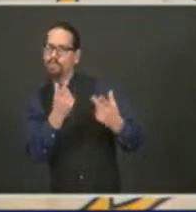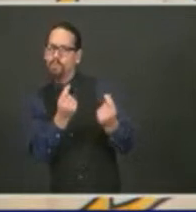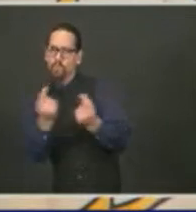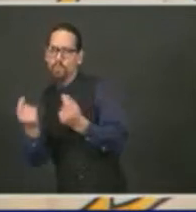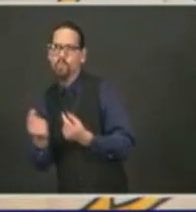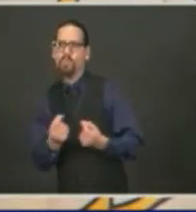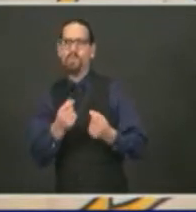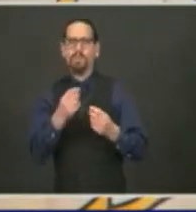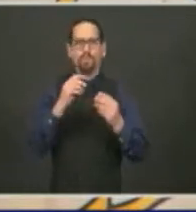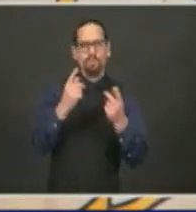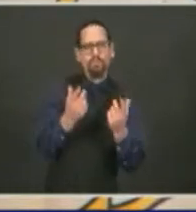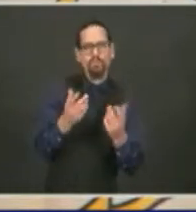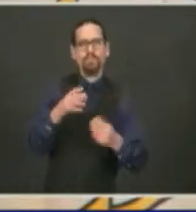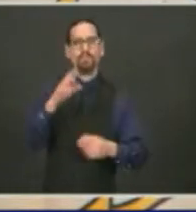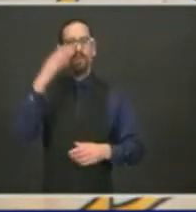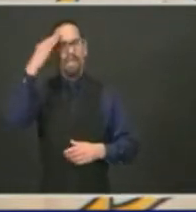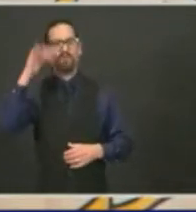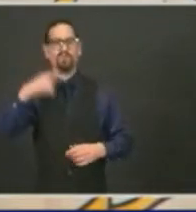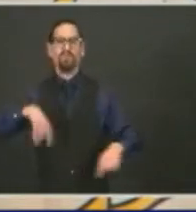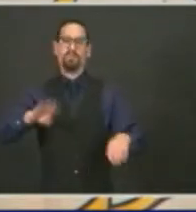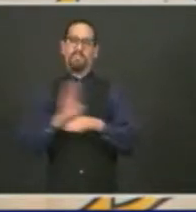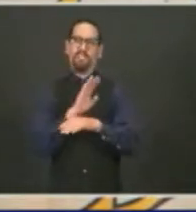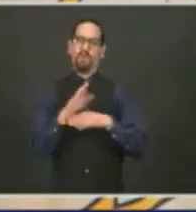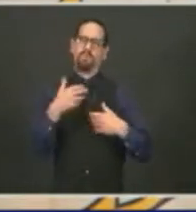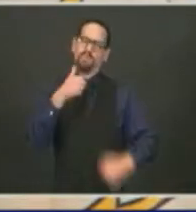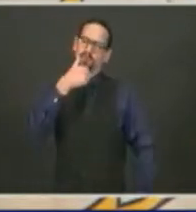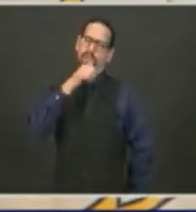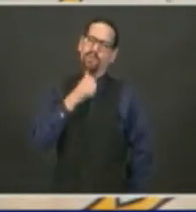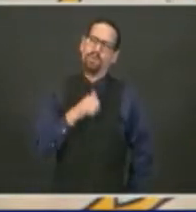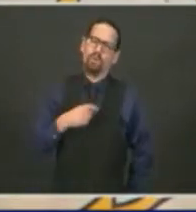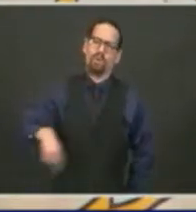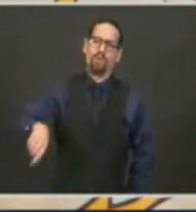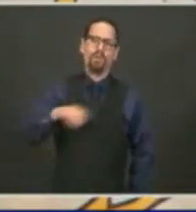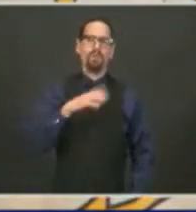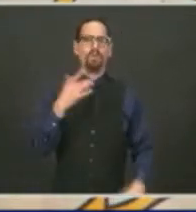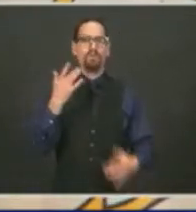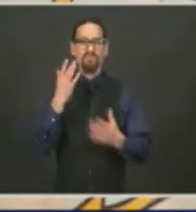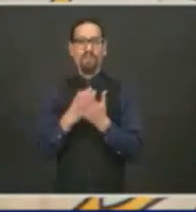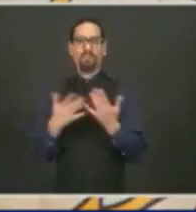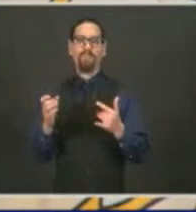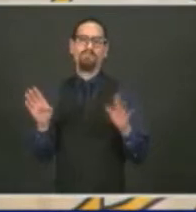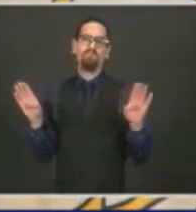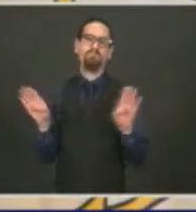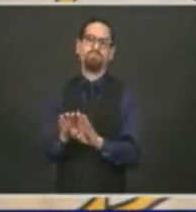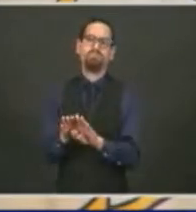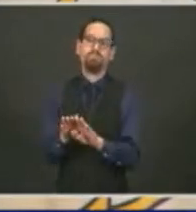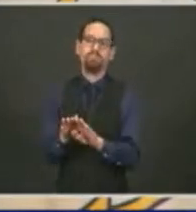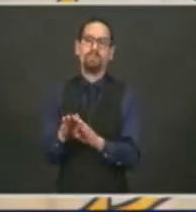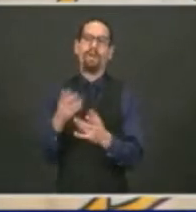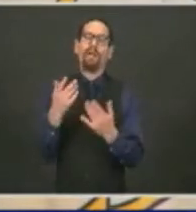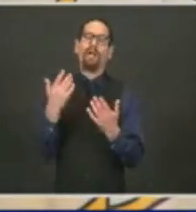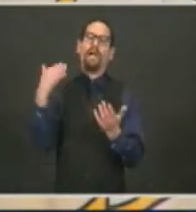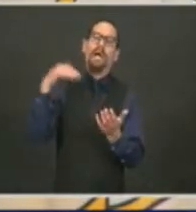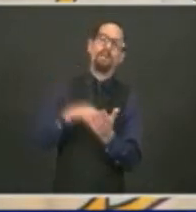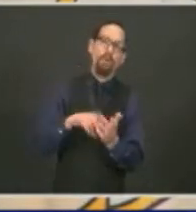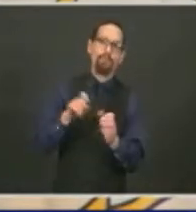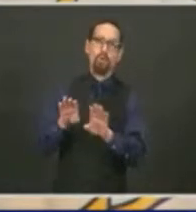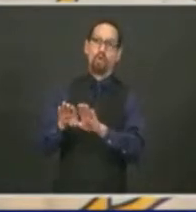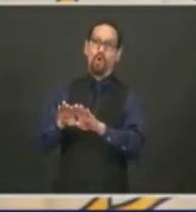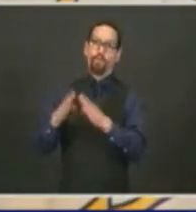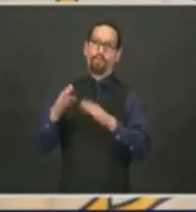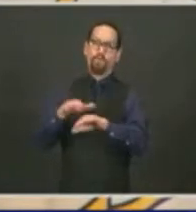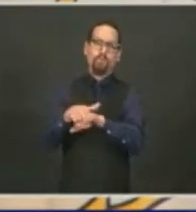certain businesses are really suffering because we closed them, I felt it was appropriate to slowly dial it up, layer in more